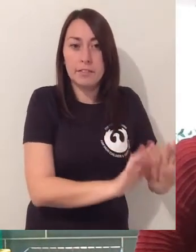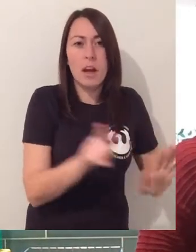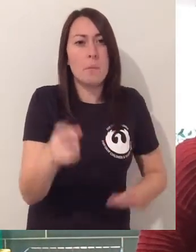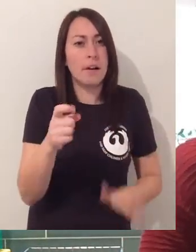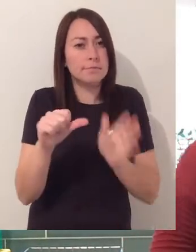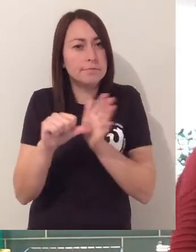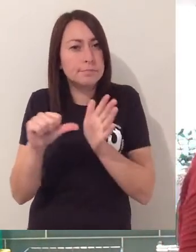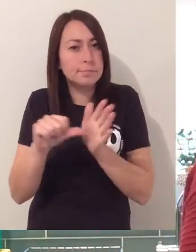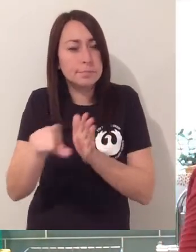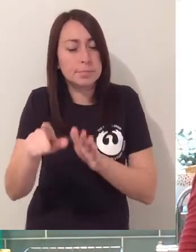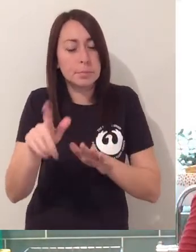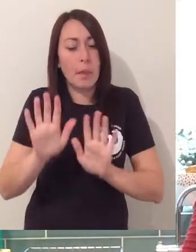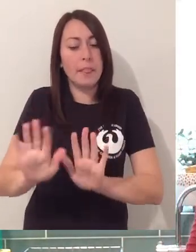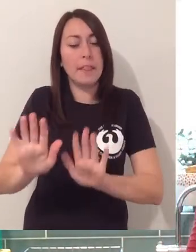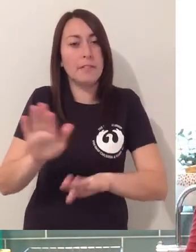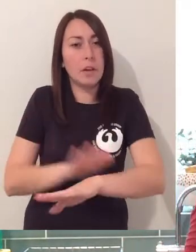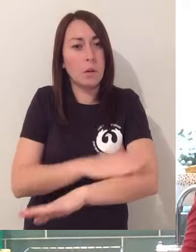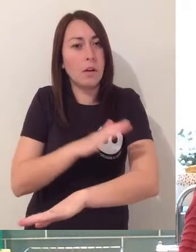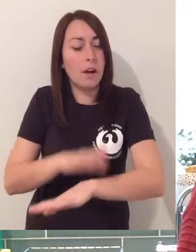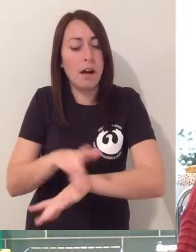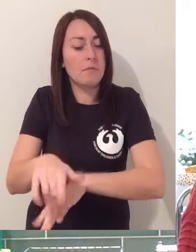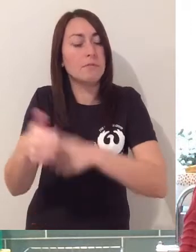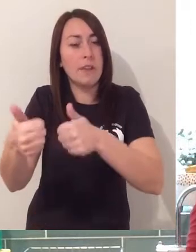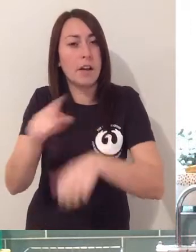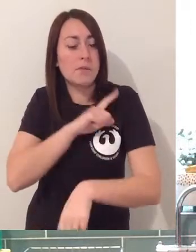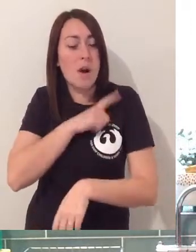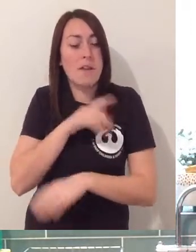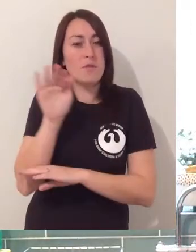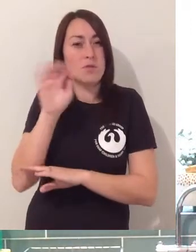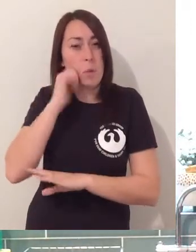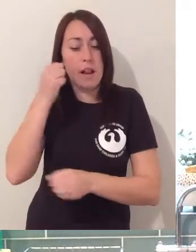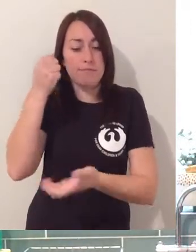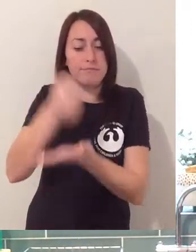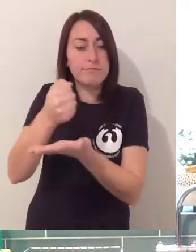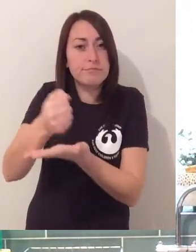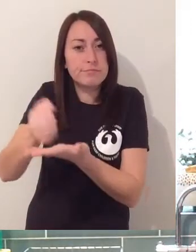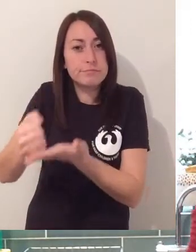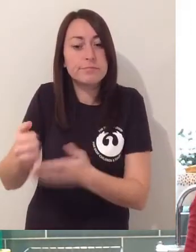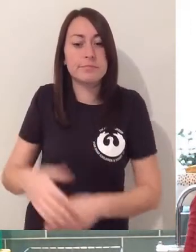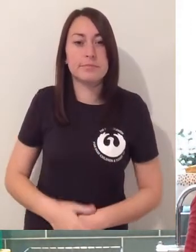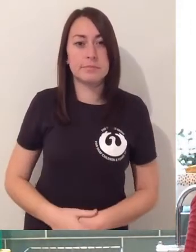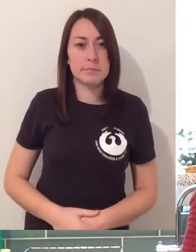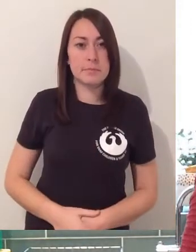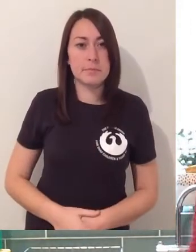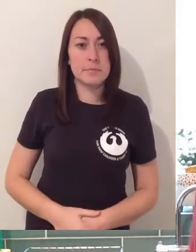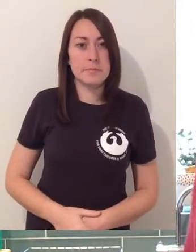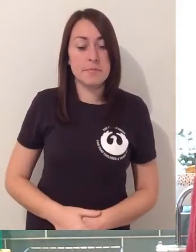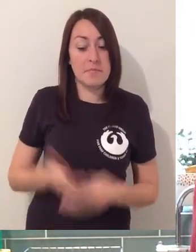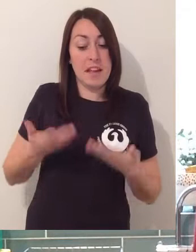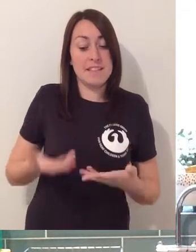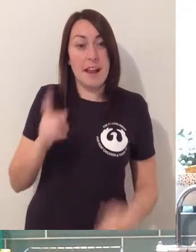longer because we're going to mash those. So as we've been doing that, our oil should be heating up nicely.